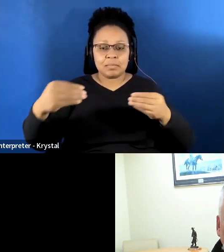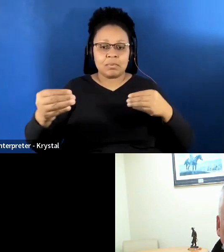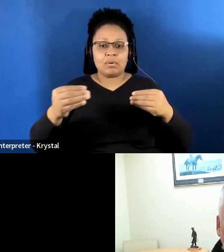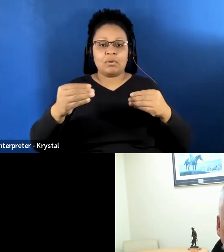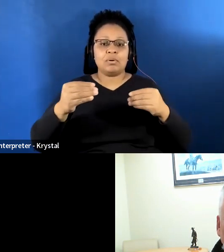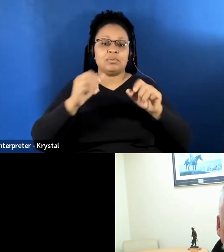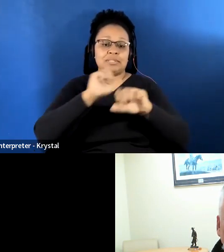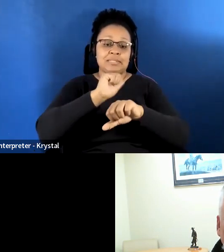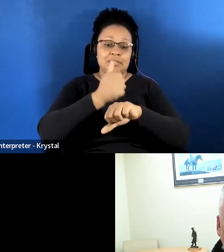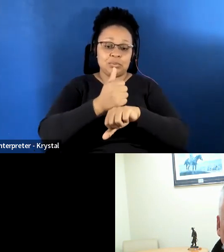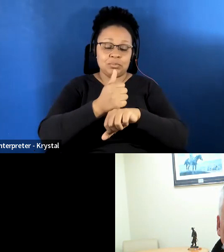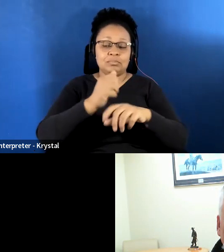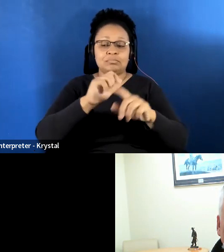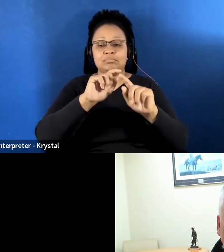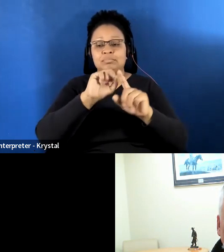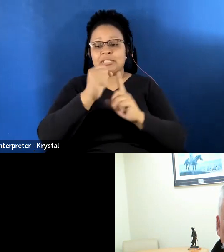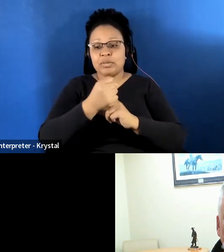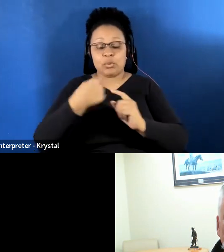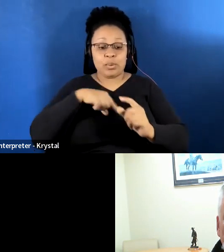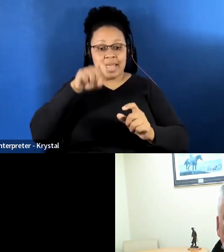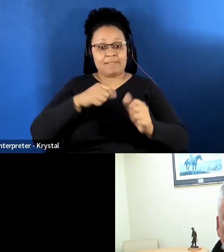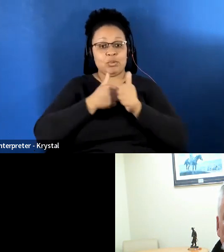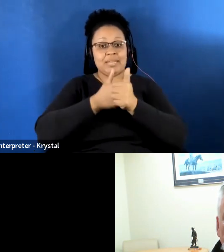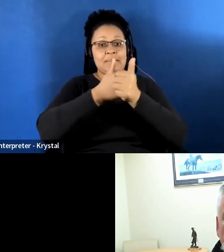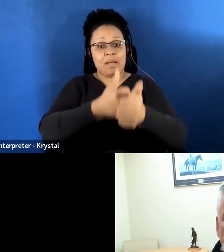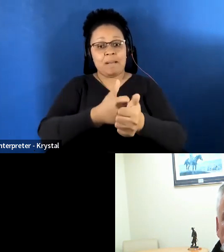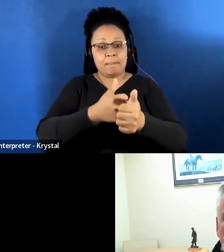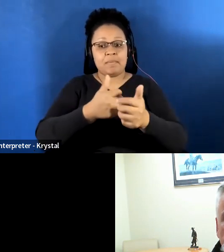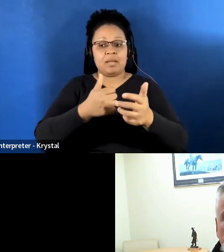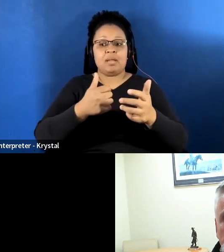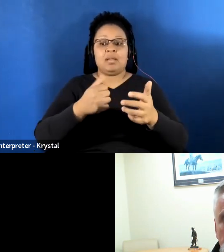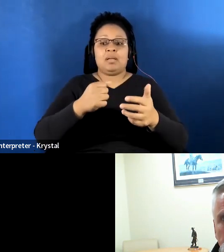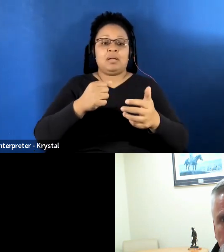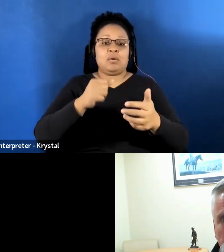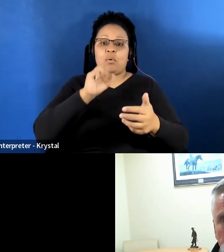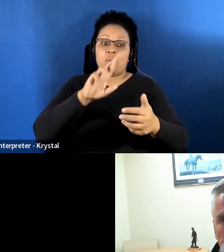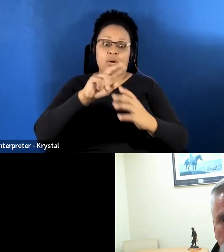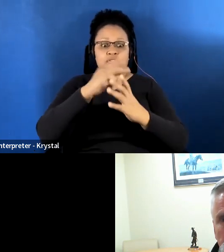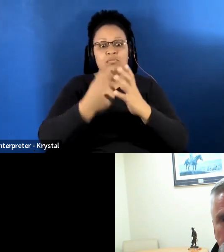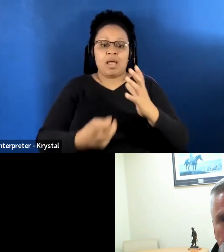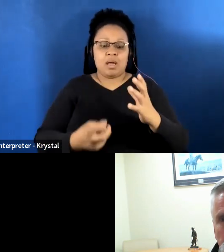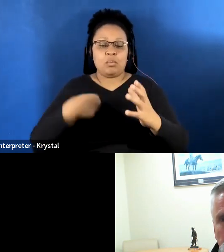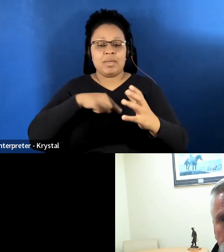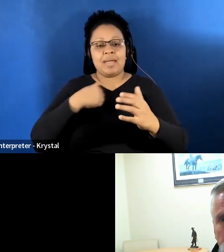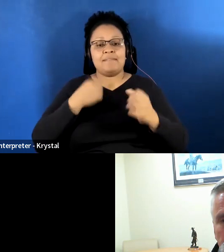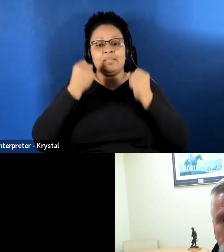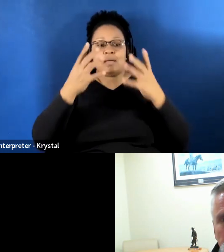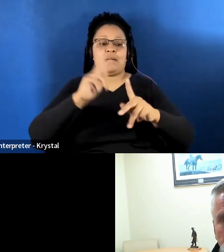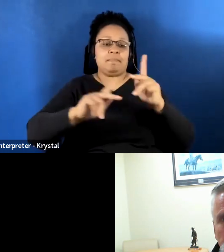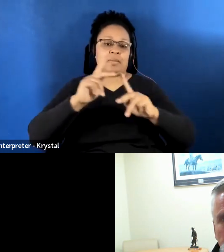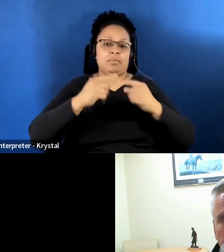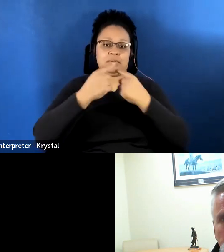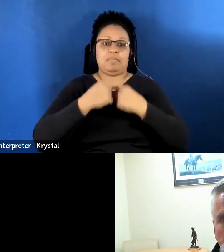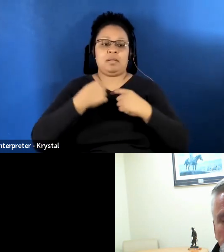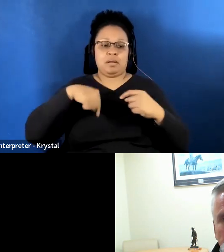we're either going to keep up or we're going to drown, and we can't drown. We have too many people that are depending on us. So I'll leave that out, but